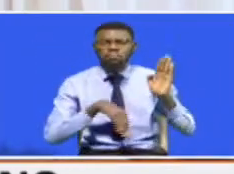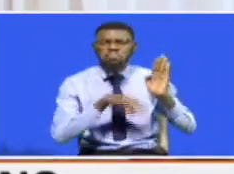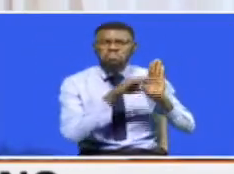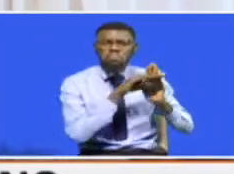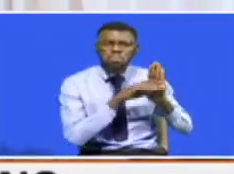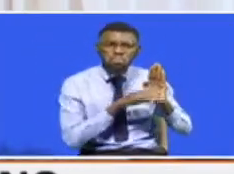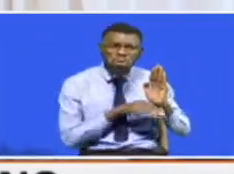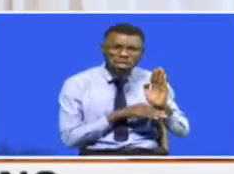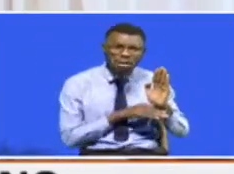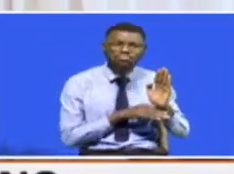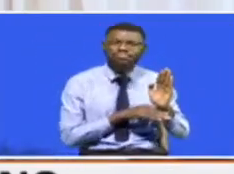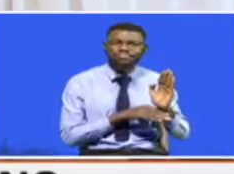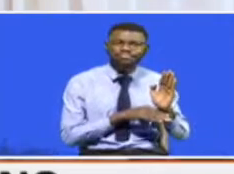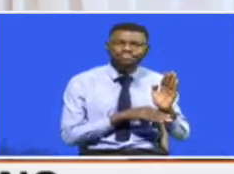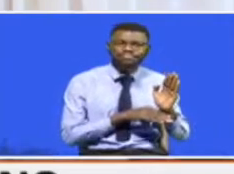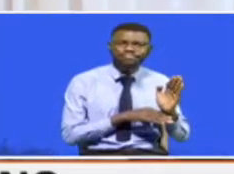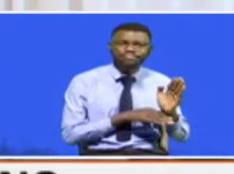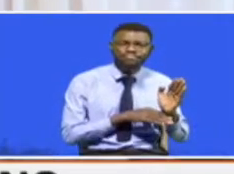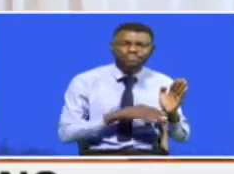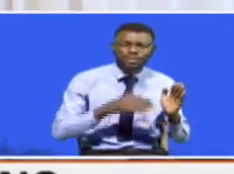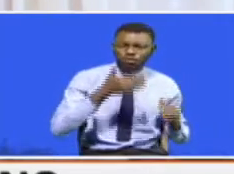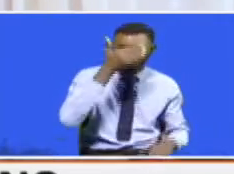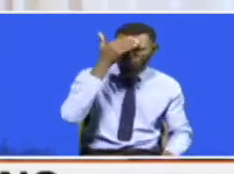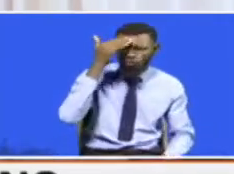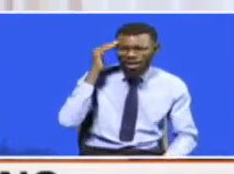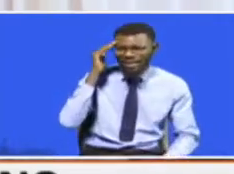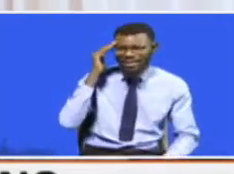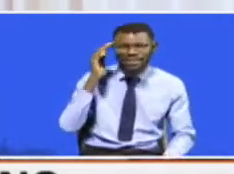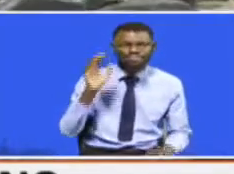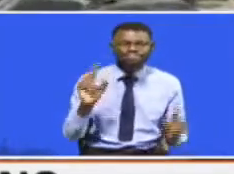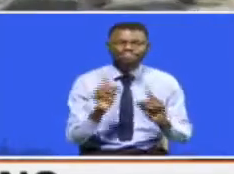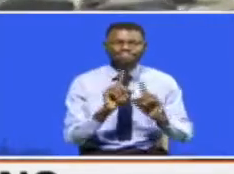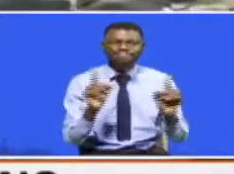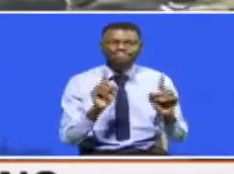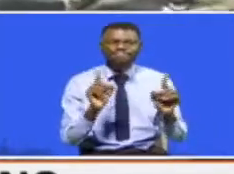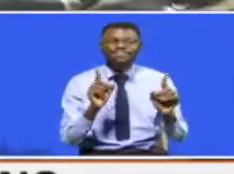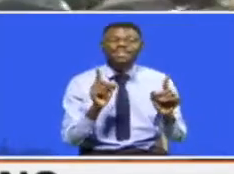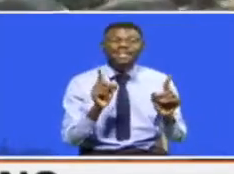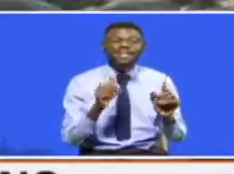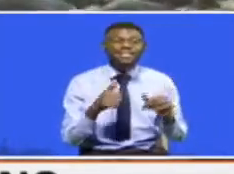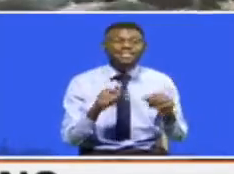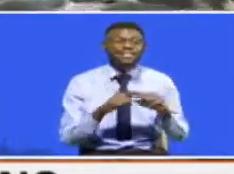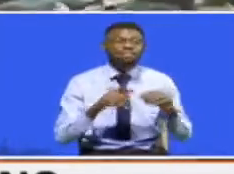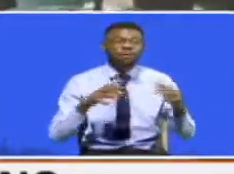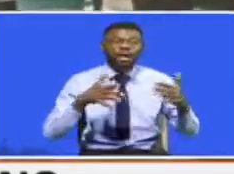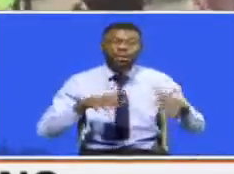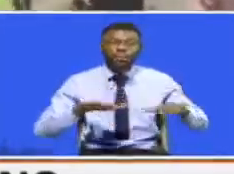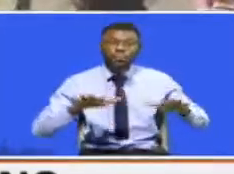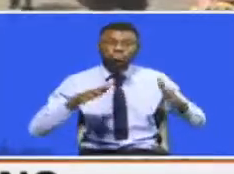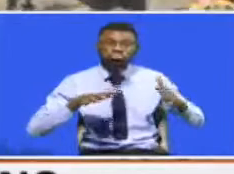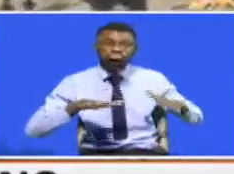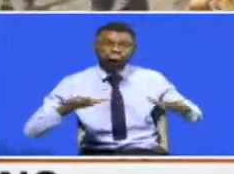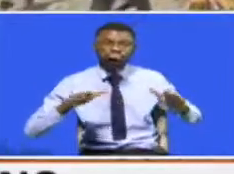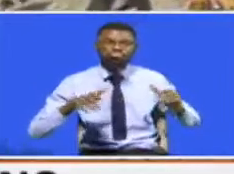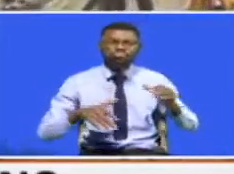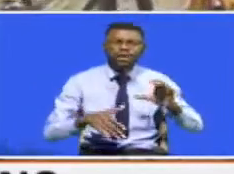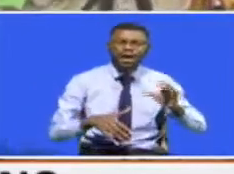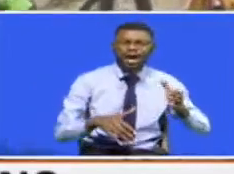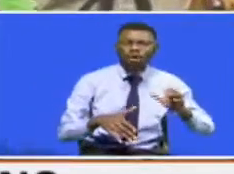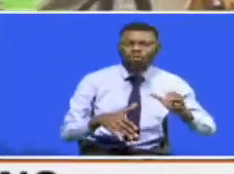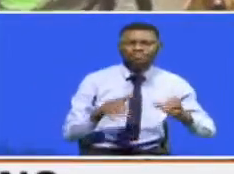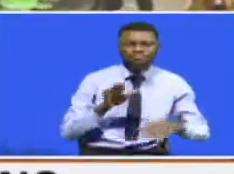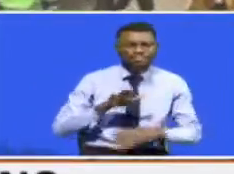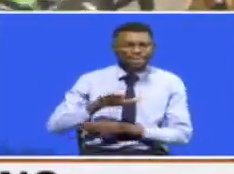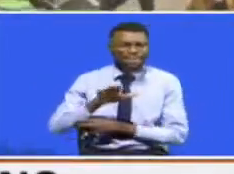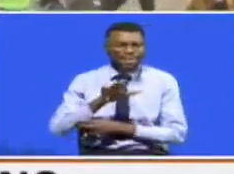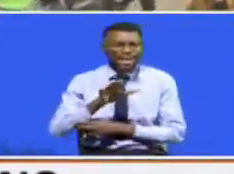our ADP for this financial year. The lakeside counties are among the regions mapped